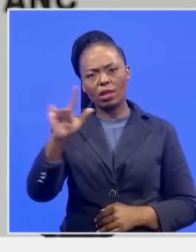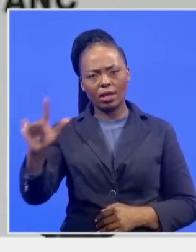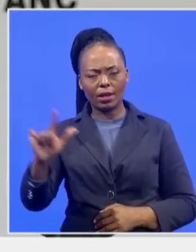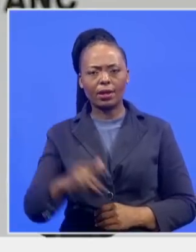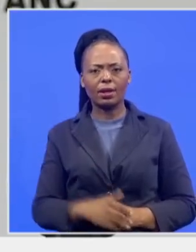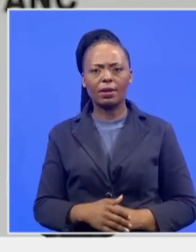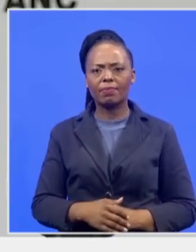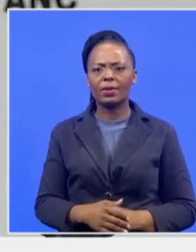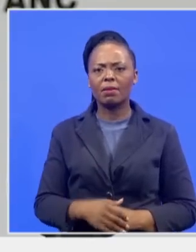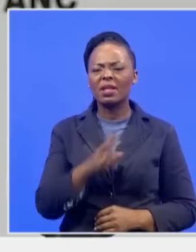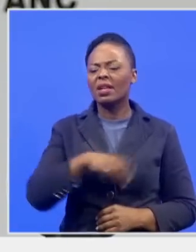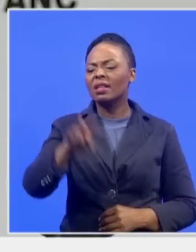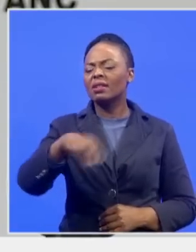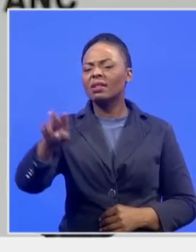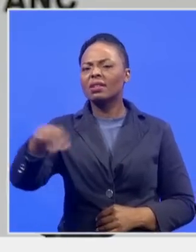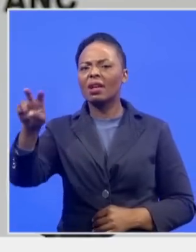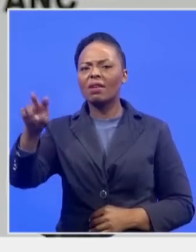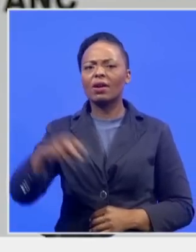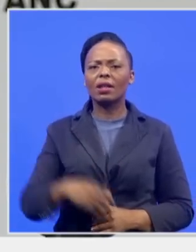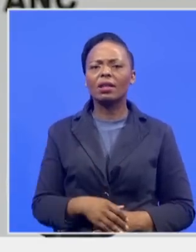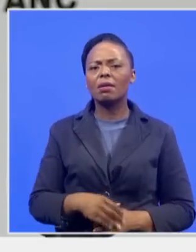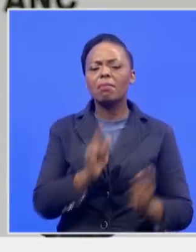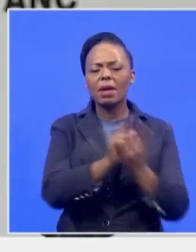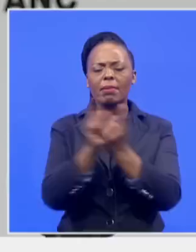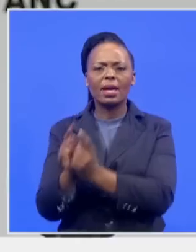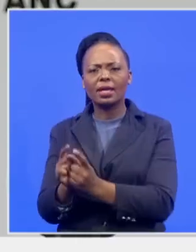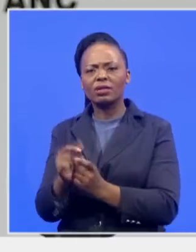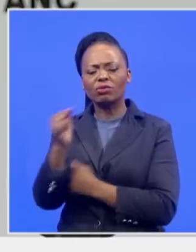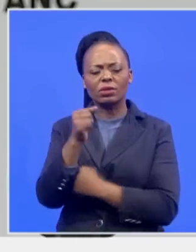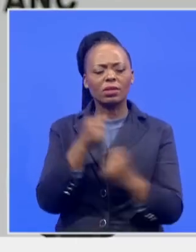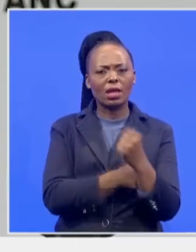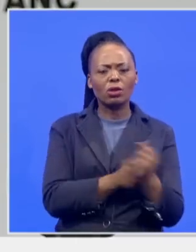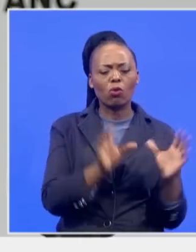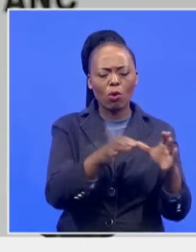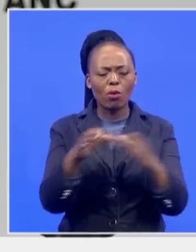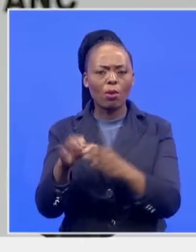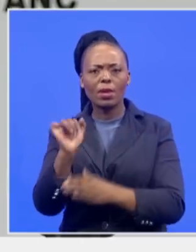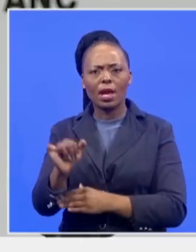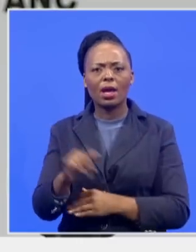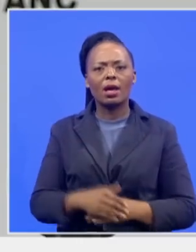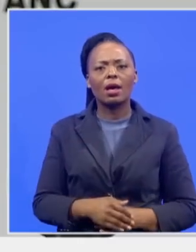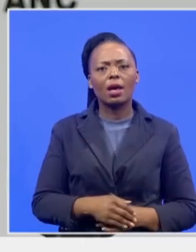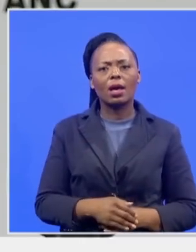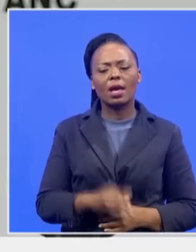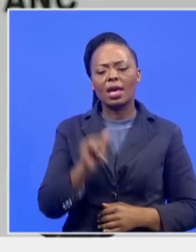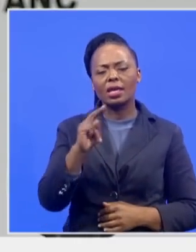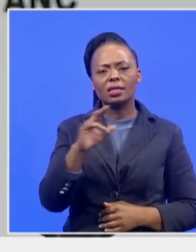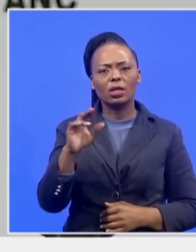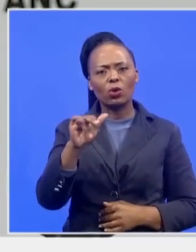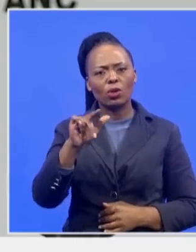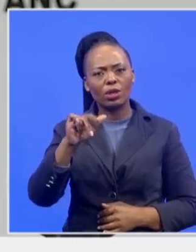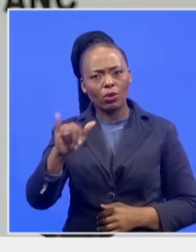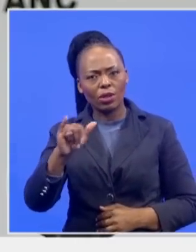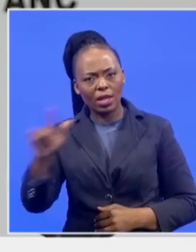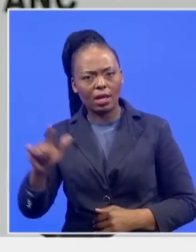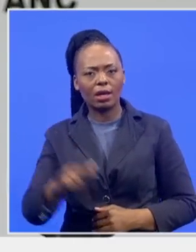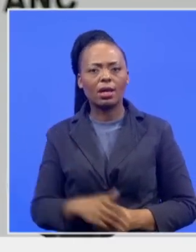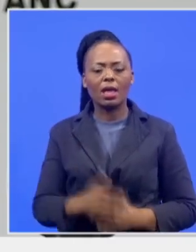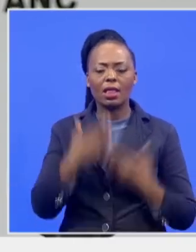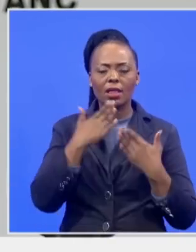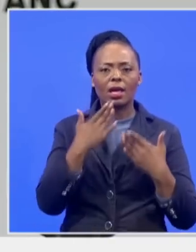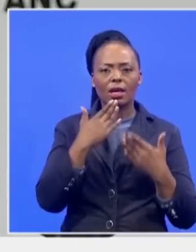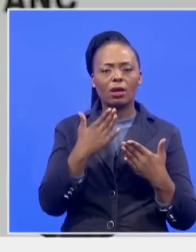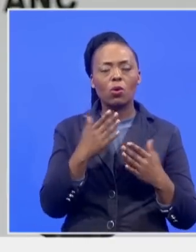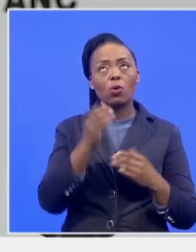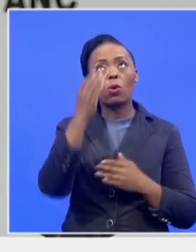the country, I've met with Youth League structures. Yesterday I was with COSAS. Thanks God, we are resolving COSAS